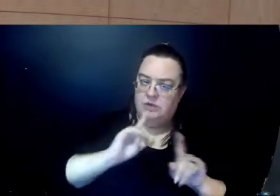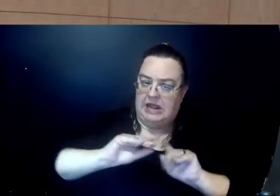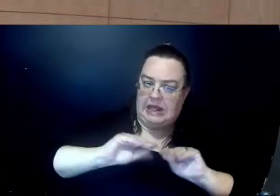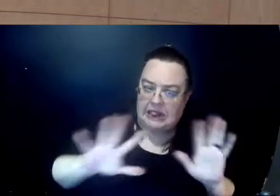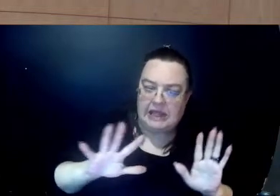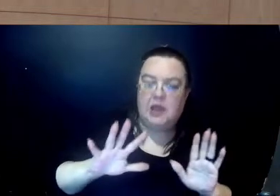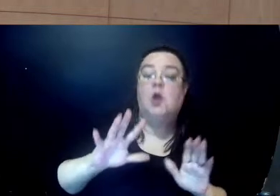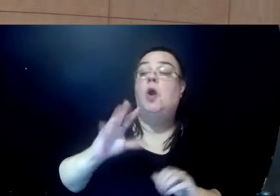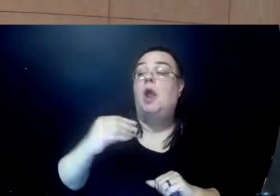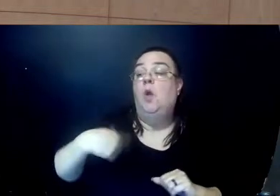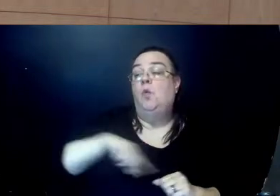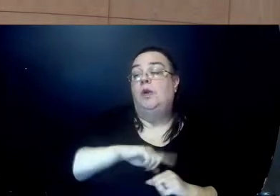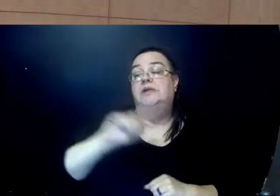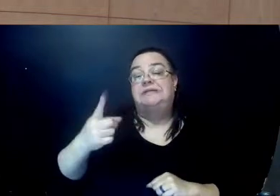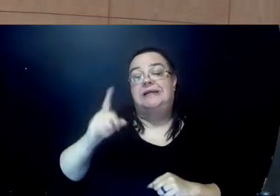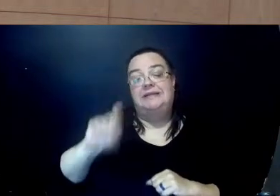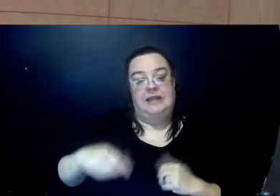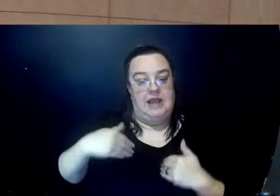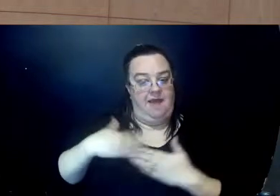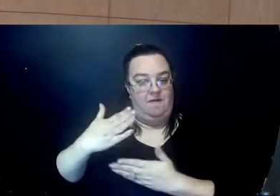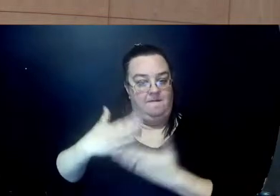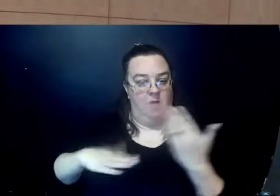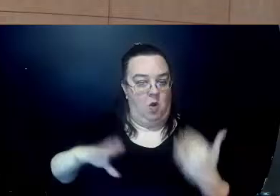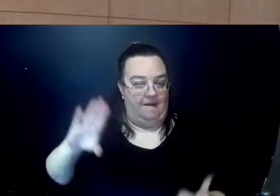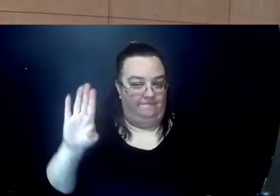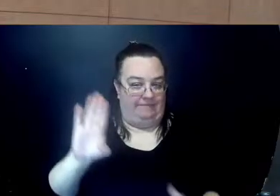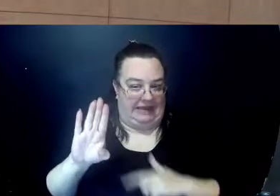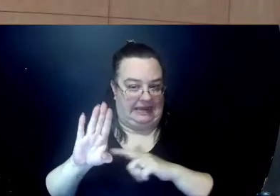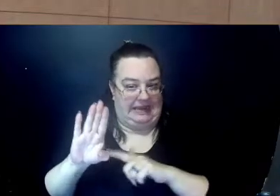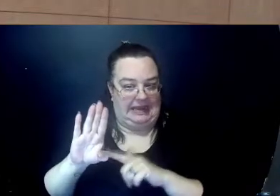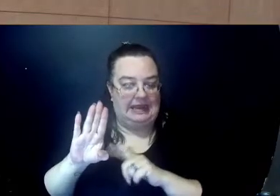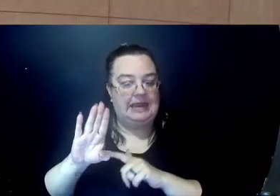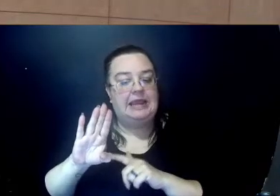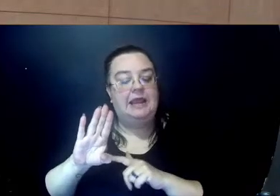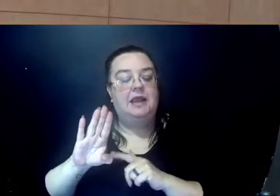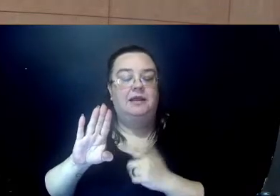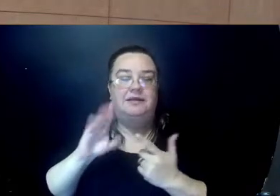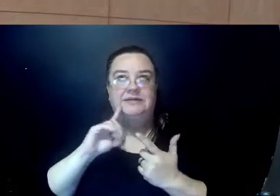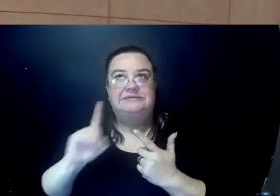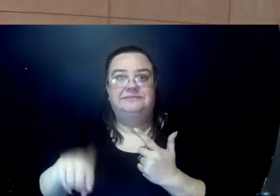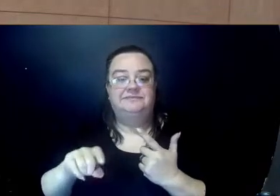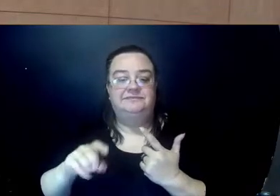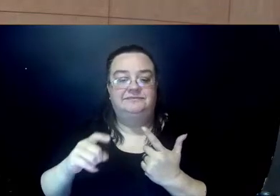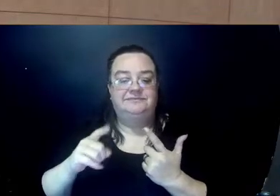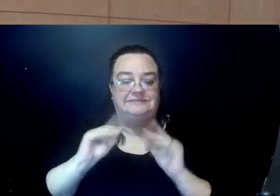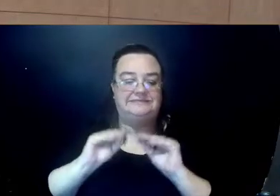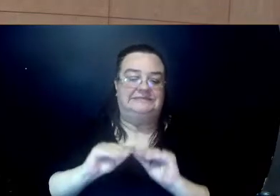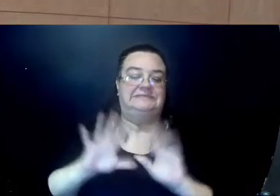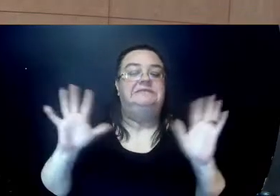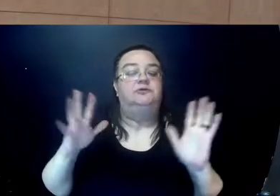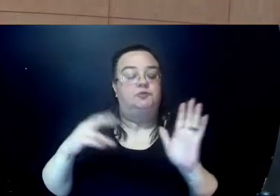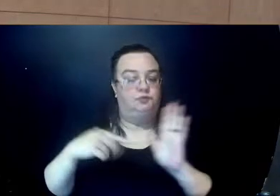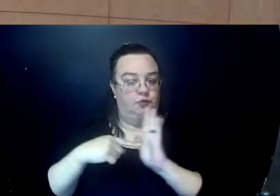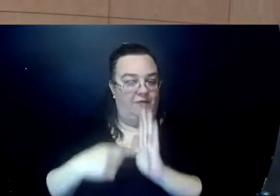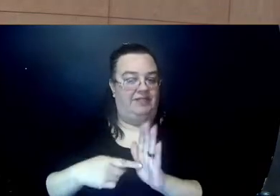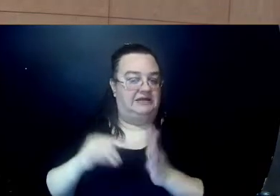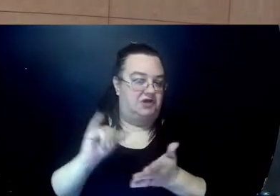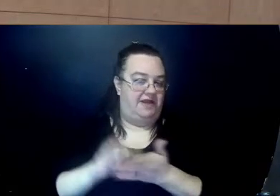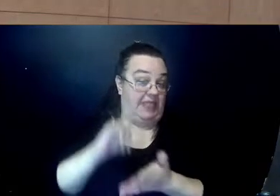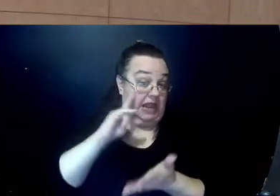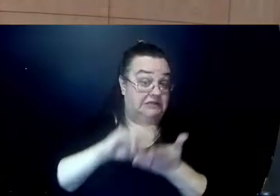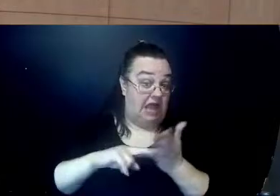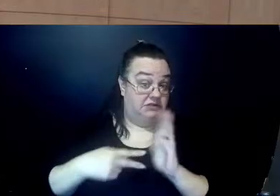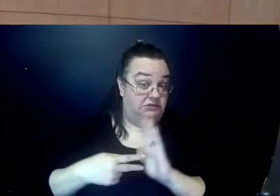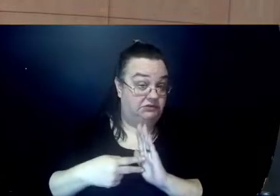need to have Part B be a clear reflection of that intent.